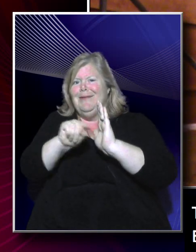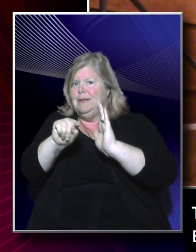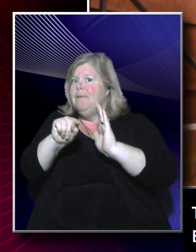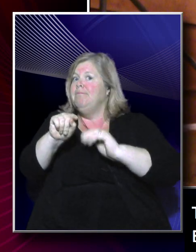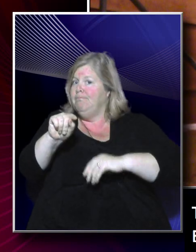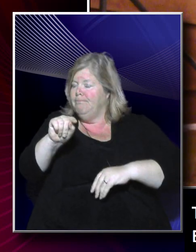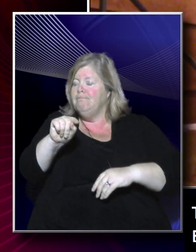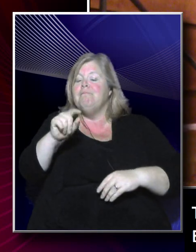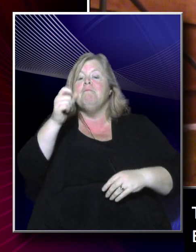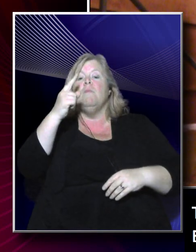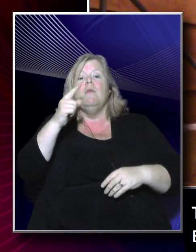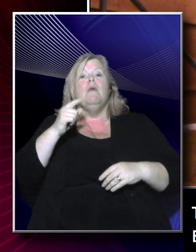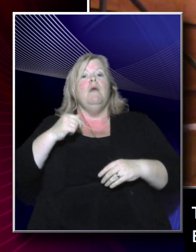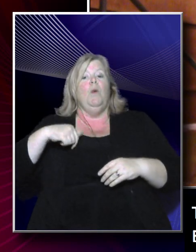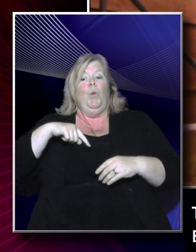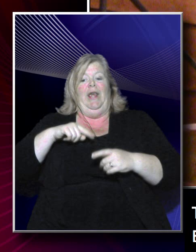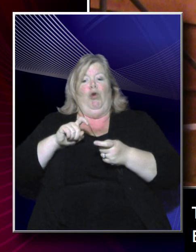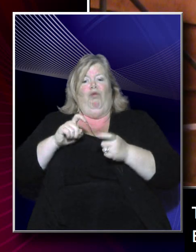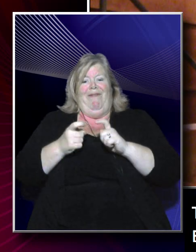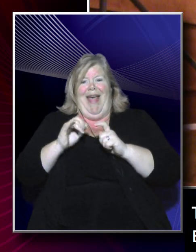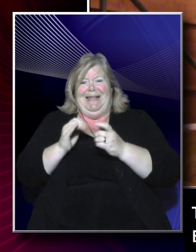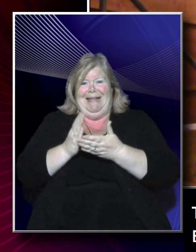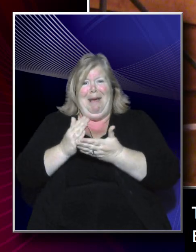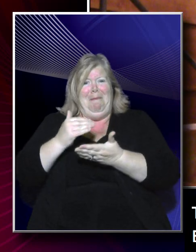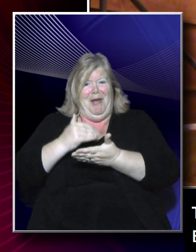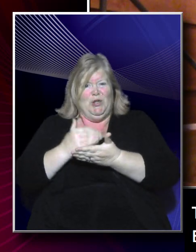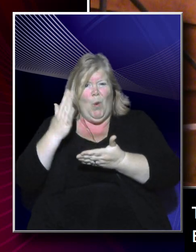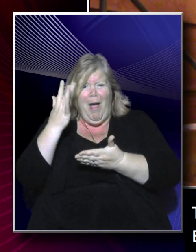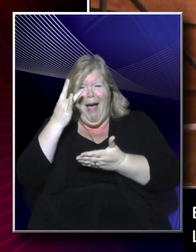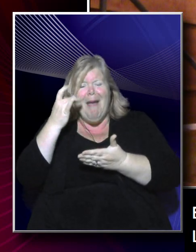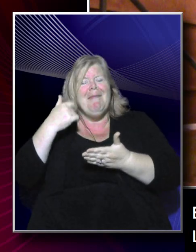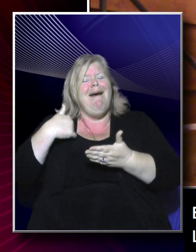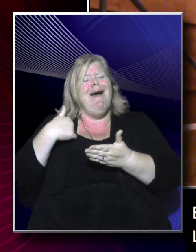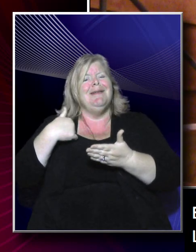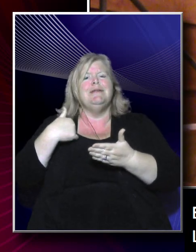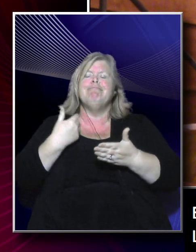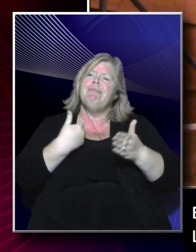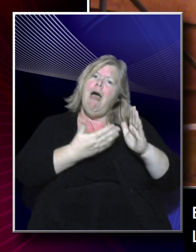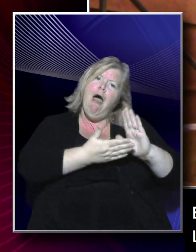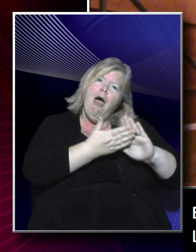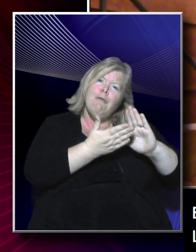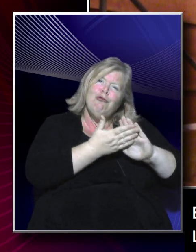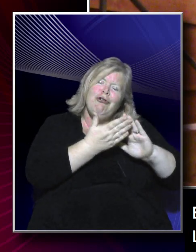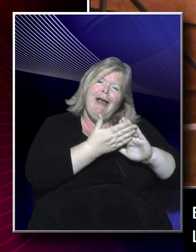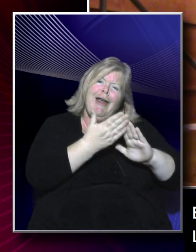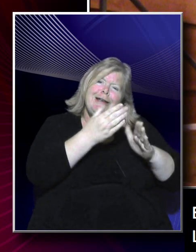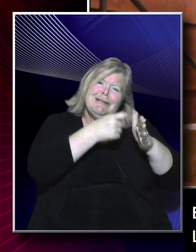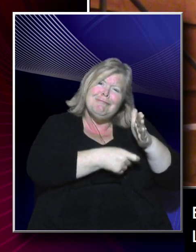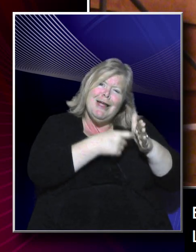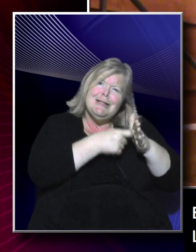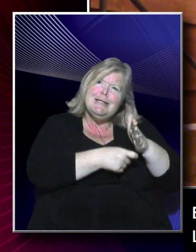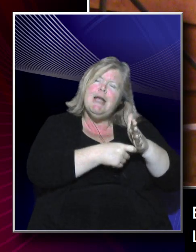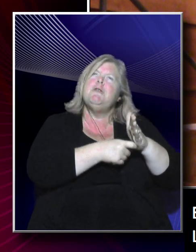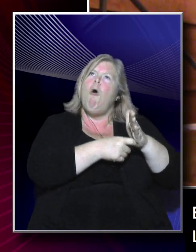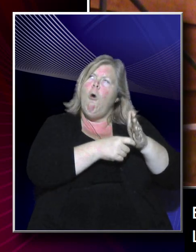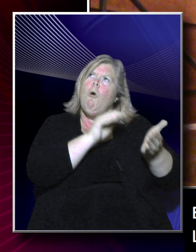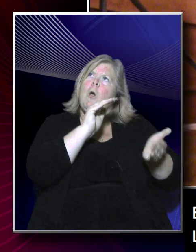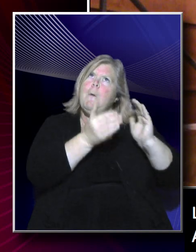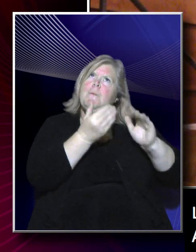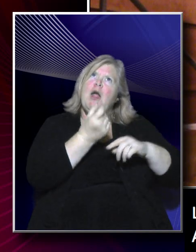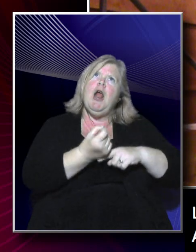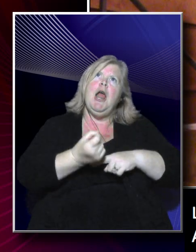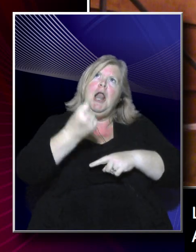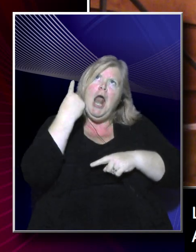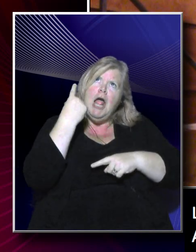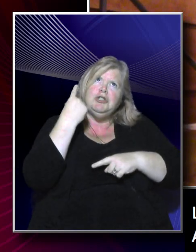revised budget, based upon leveling our operating expenses with the prior year after payroll